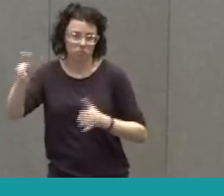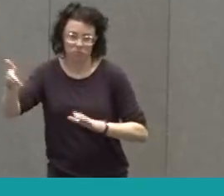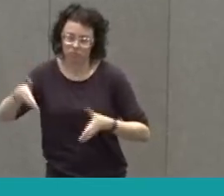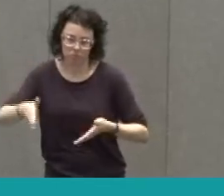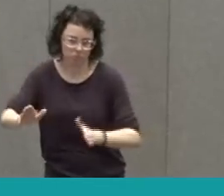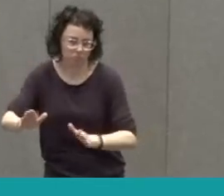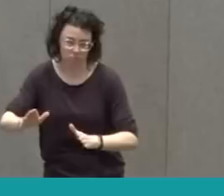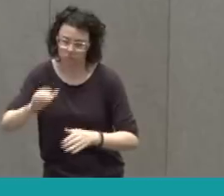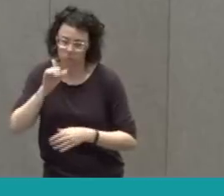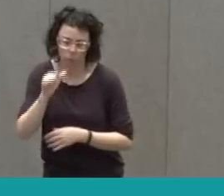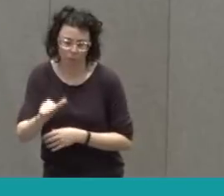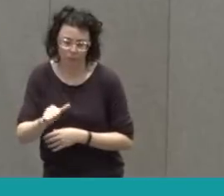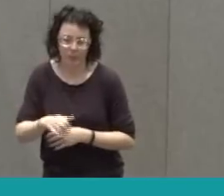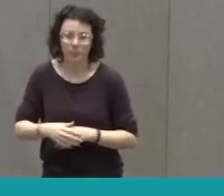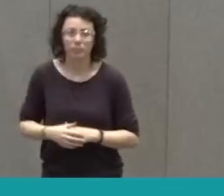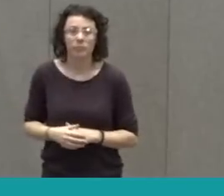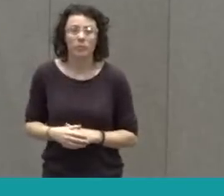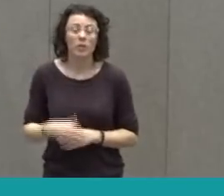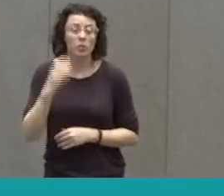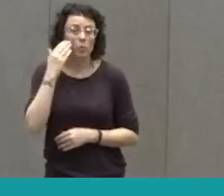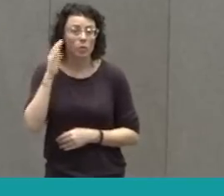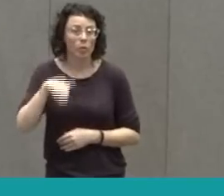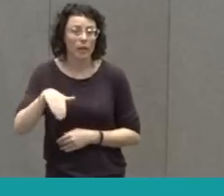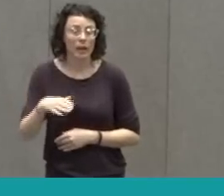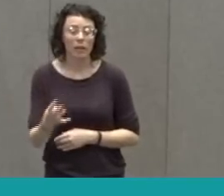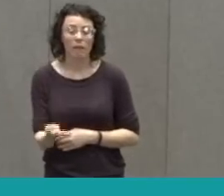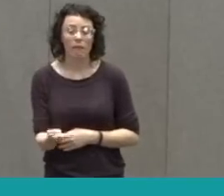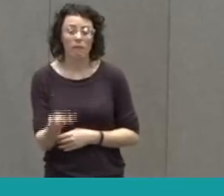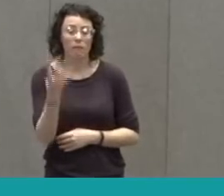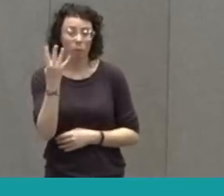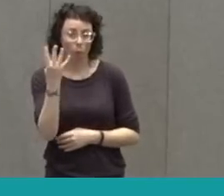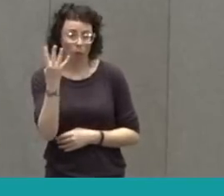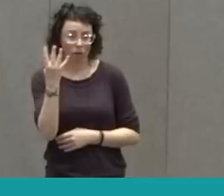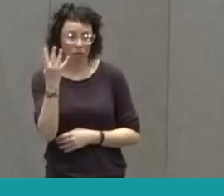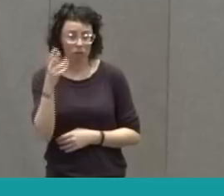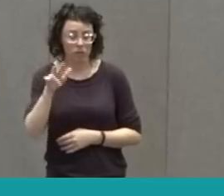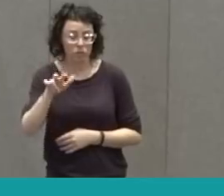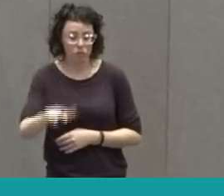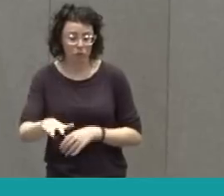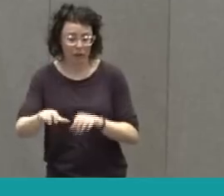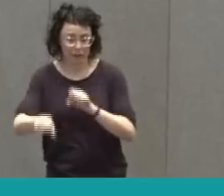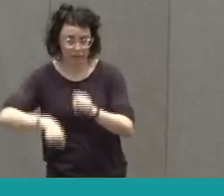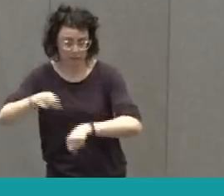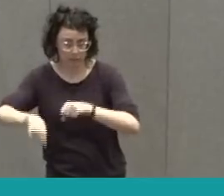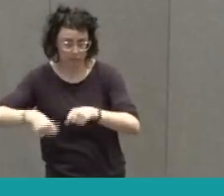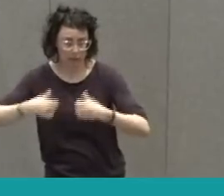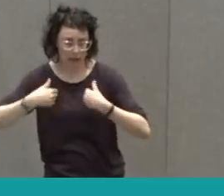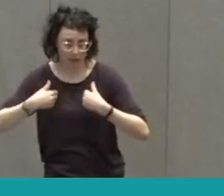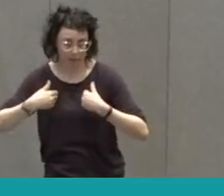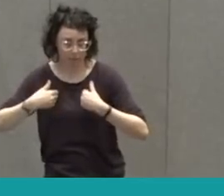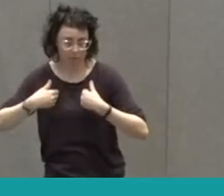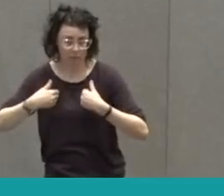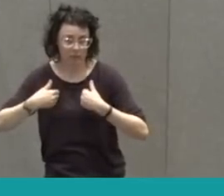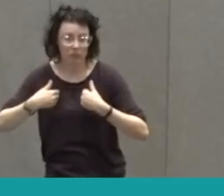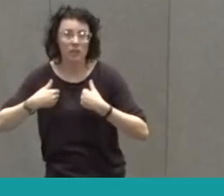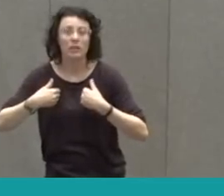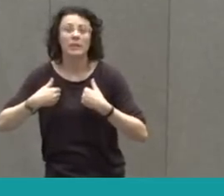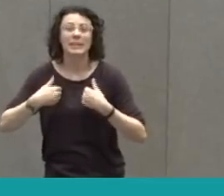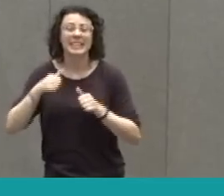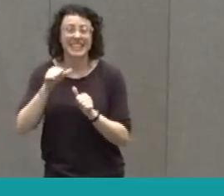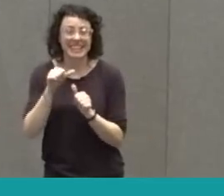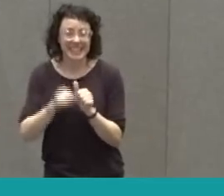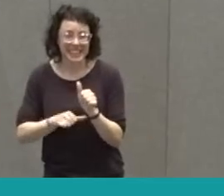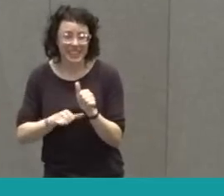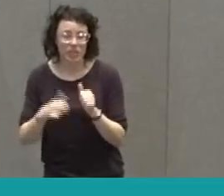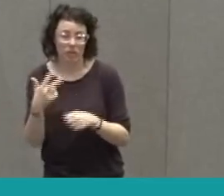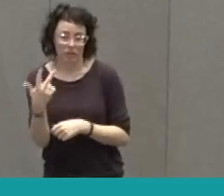there are 3 wheels each. So I have 4 trikes for 3 wheels. So what